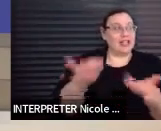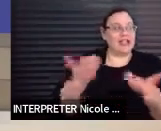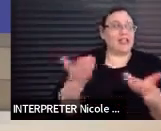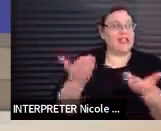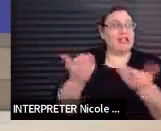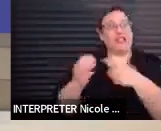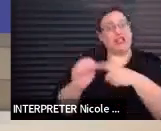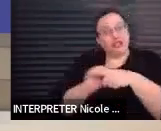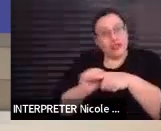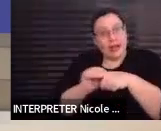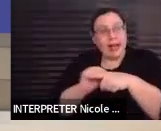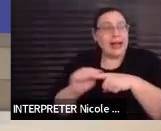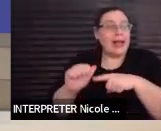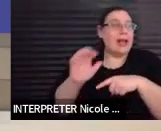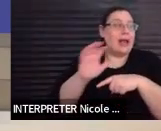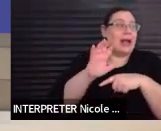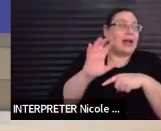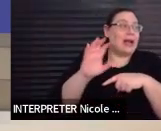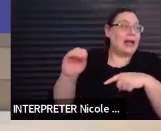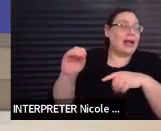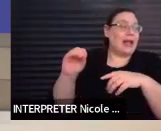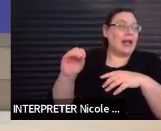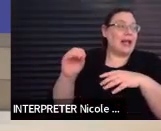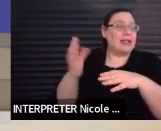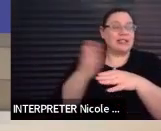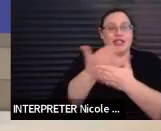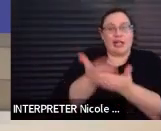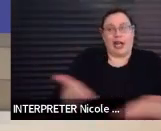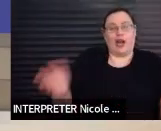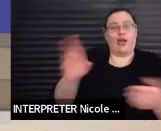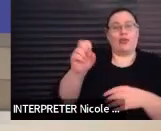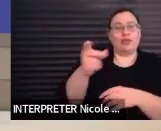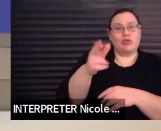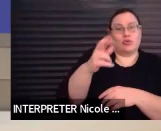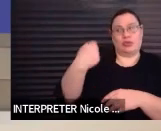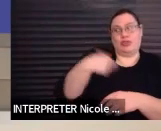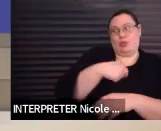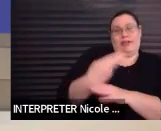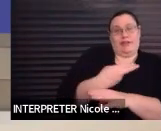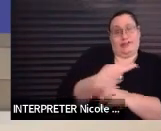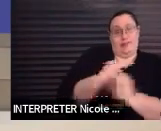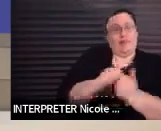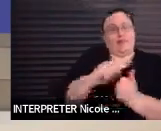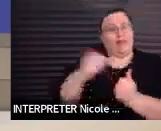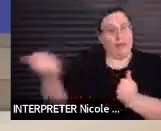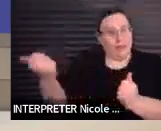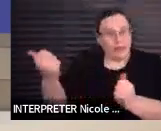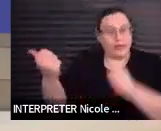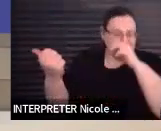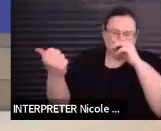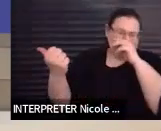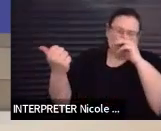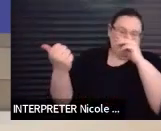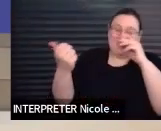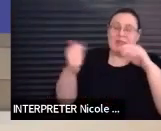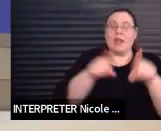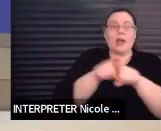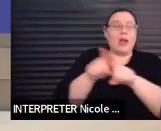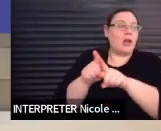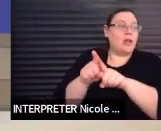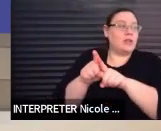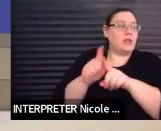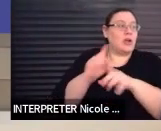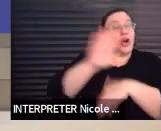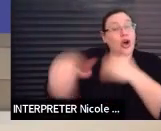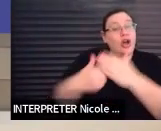train and share the resources that we have used with others, and also we want to involve our students in